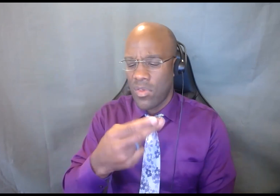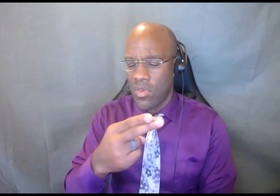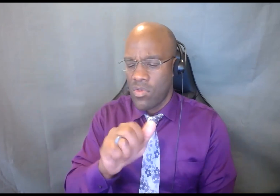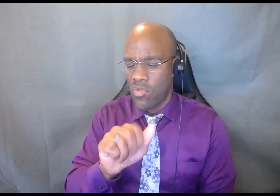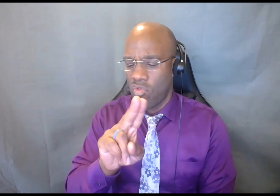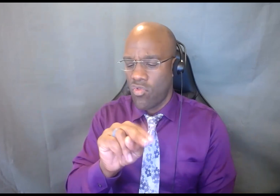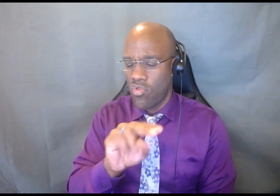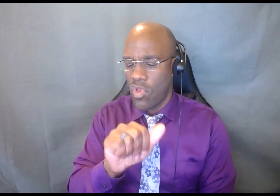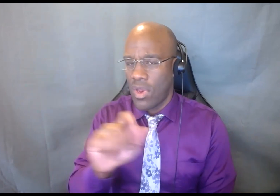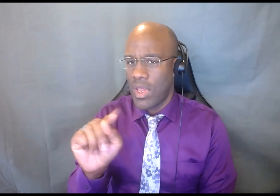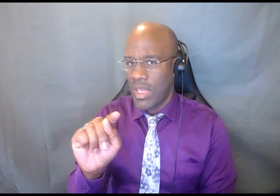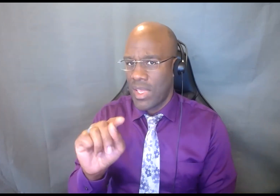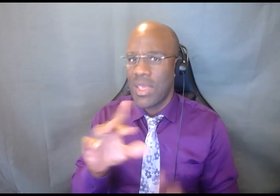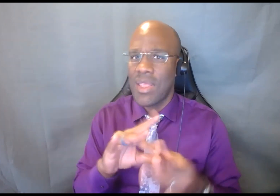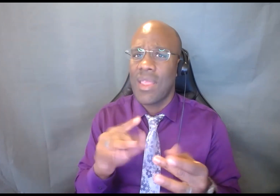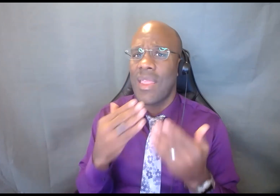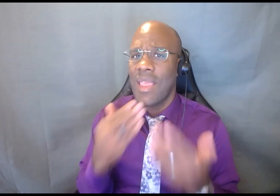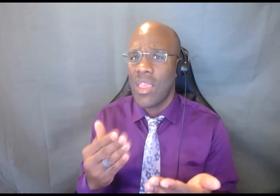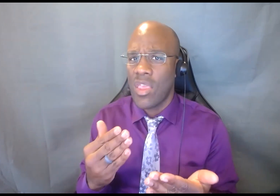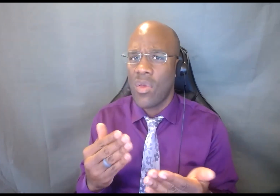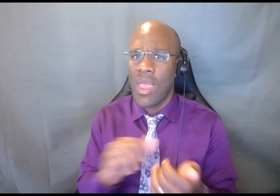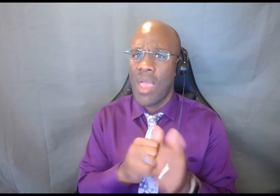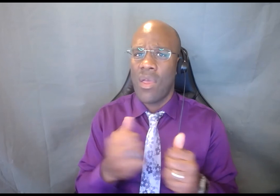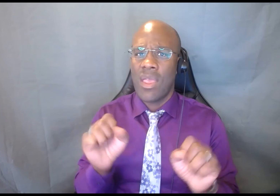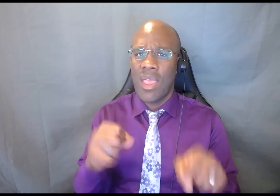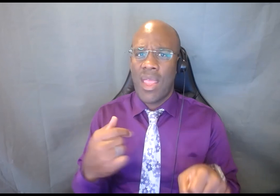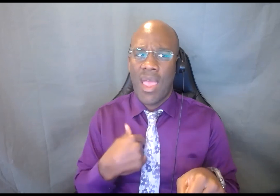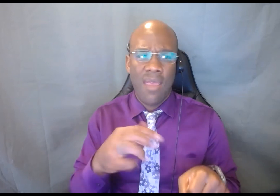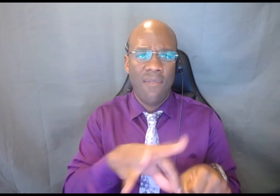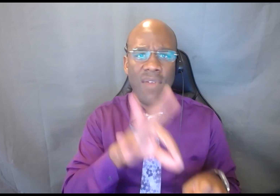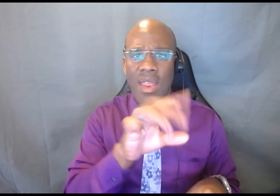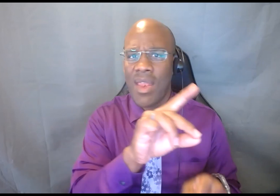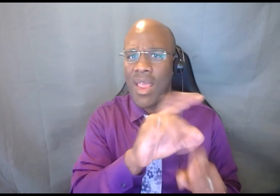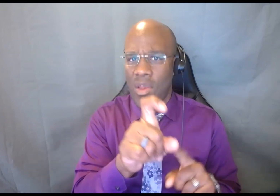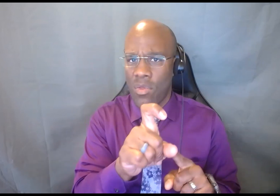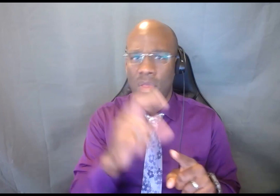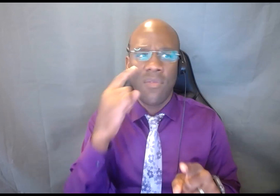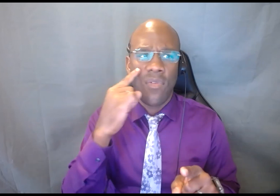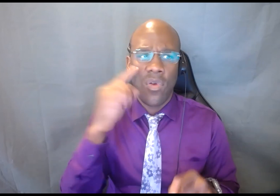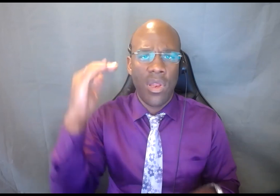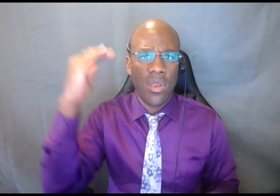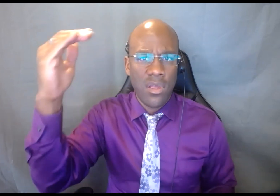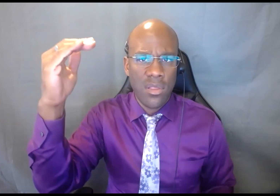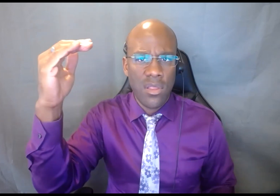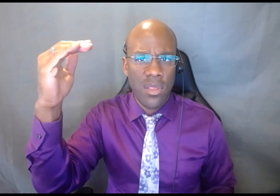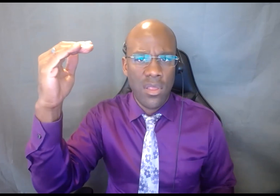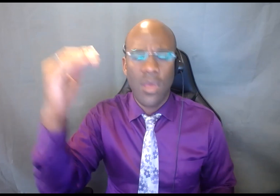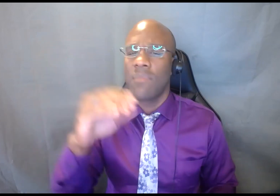you. Where did she go to get diagnosed as an adult? What was the trigger to get help or get a